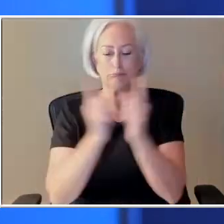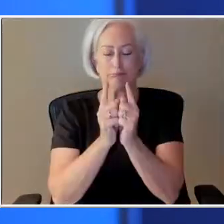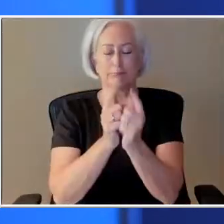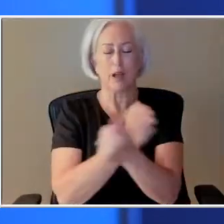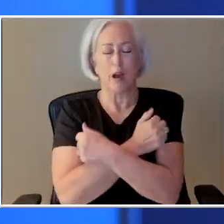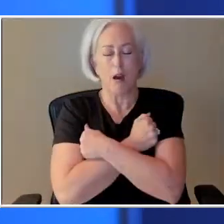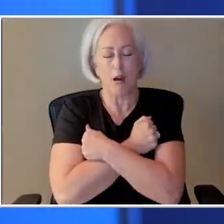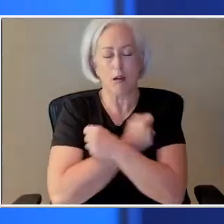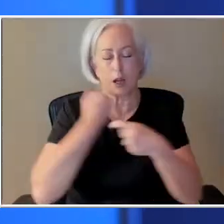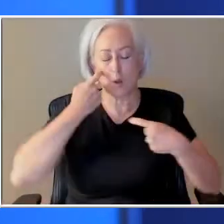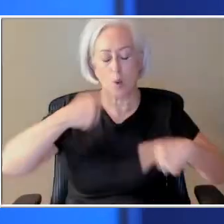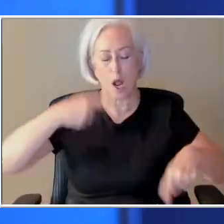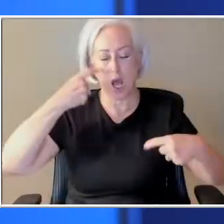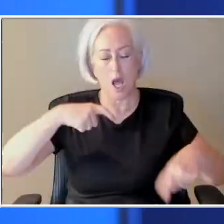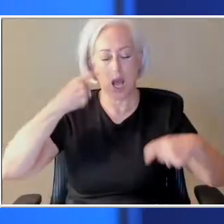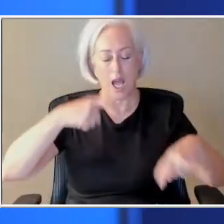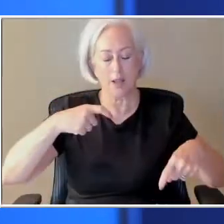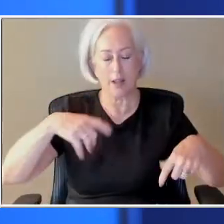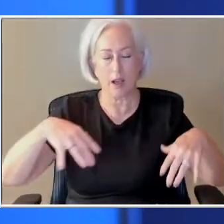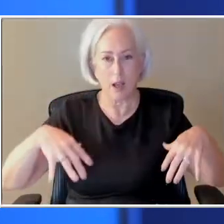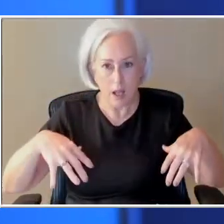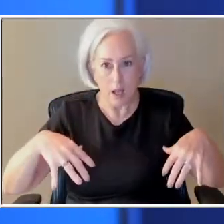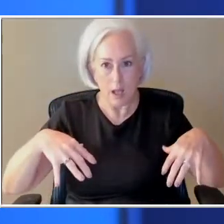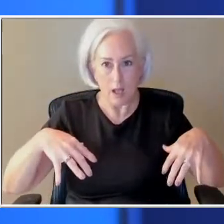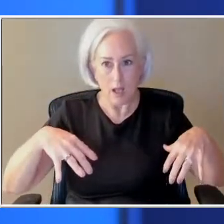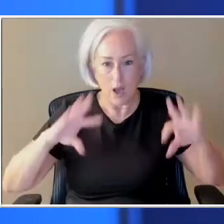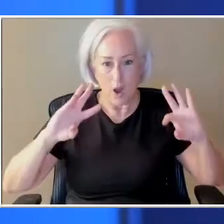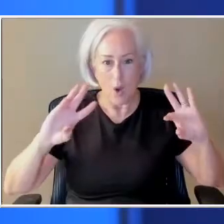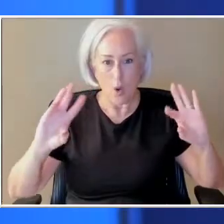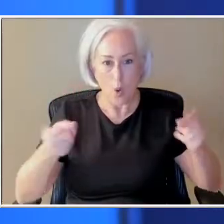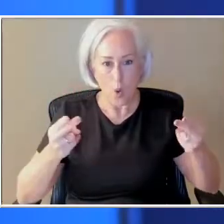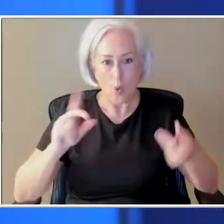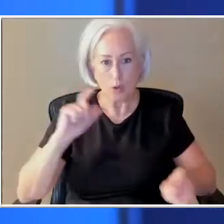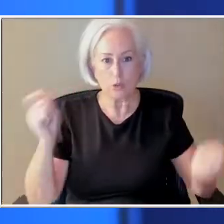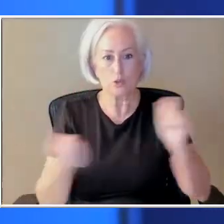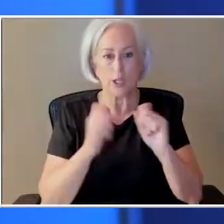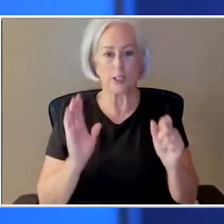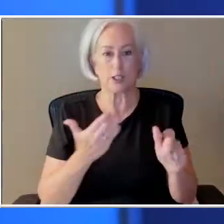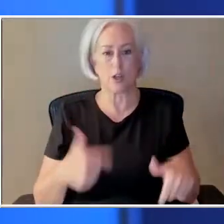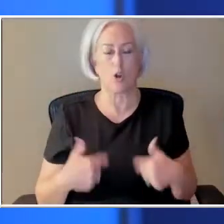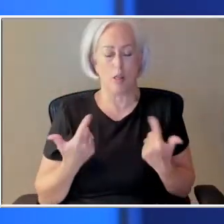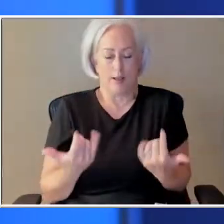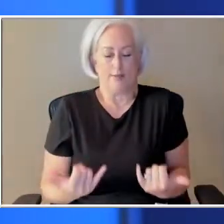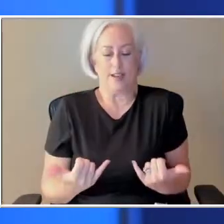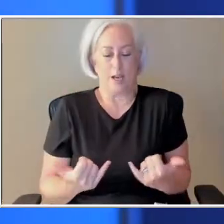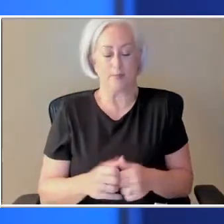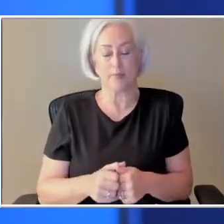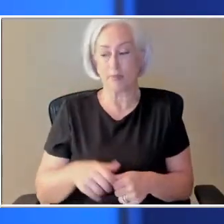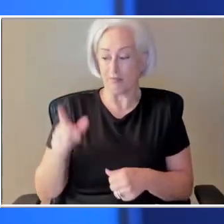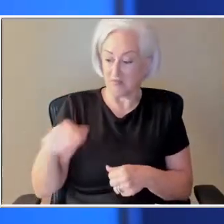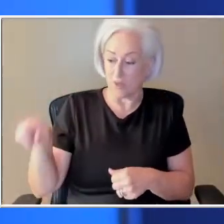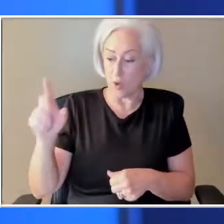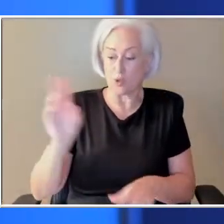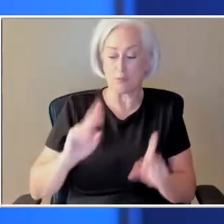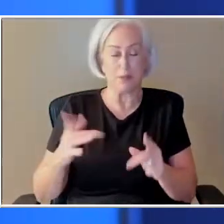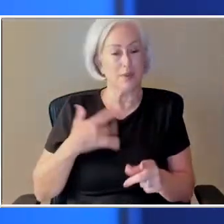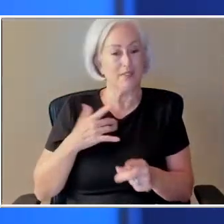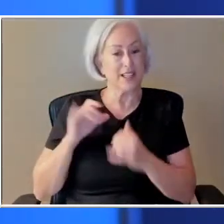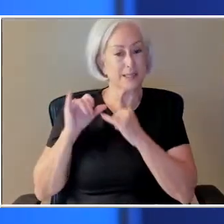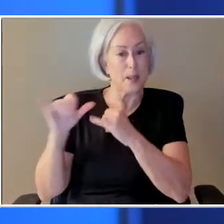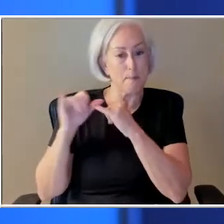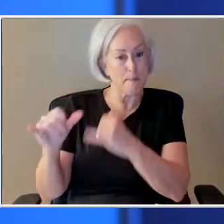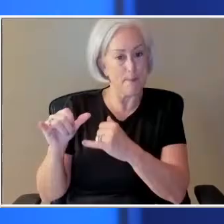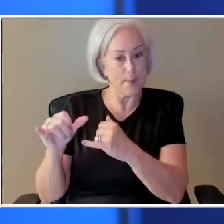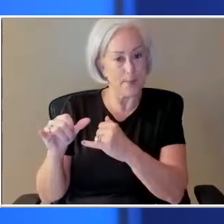it was just like, oh my gosh, this is changing our lives now. Yes. And that's how these other people feel. And